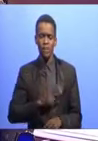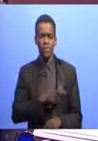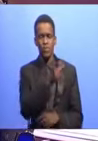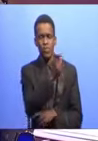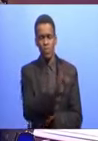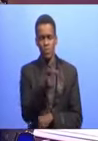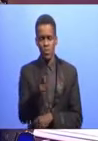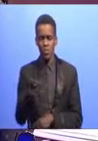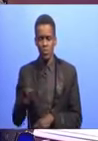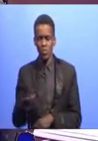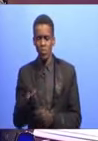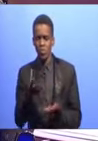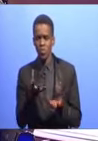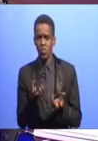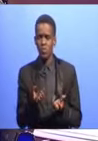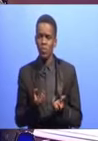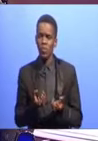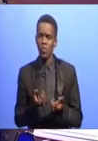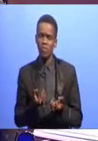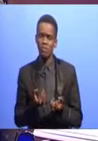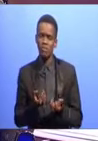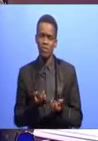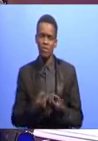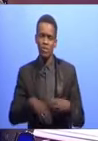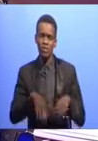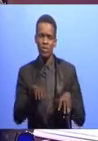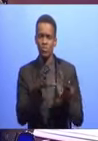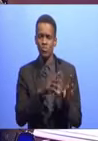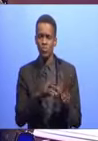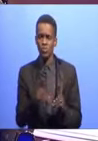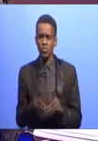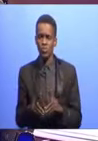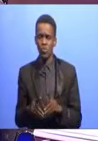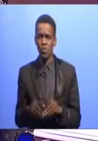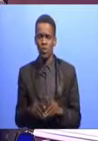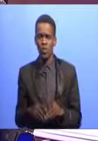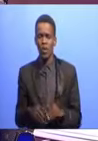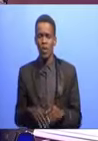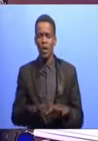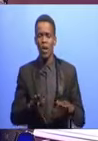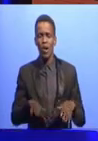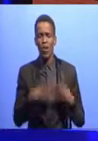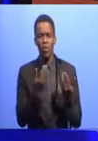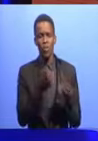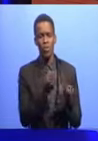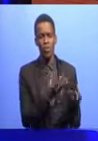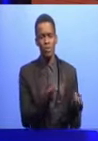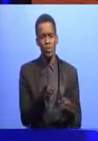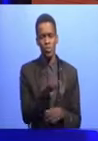go benefita botoka gona lo mongwe le setse le simotsa go kopana go le kae go ithulaganye